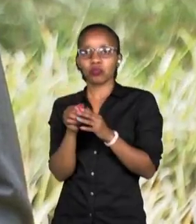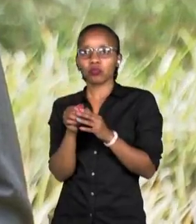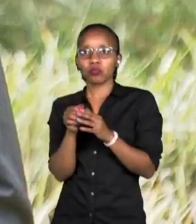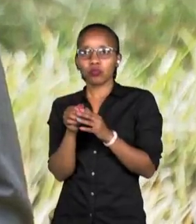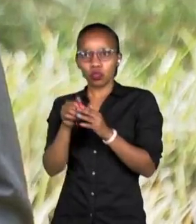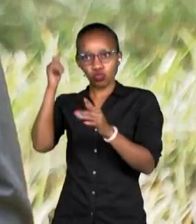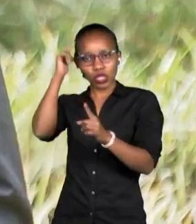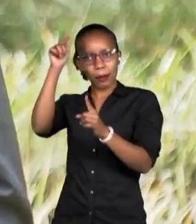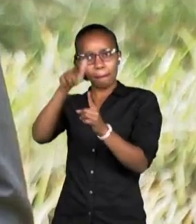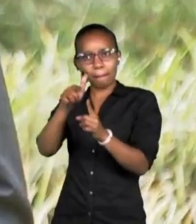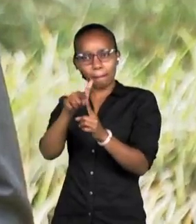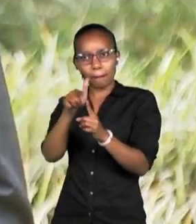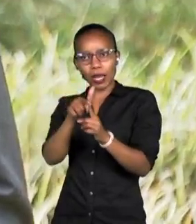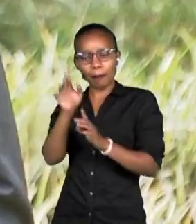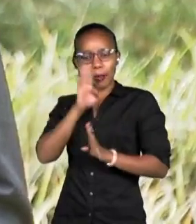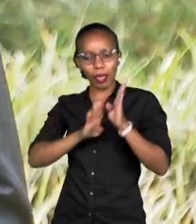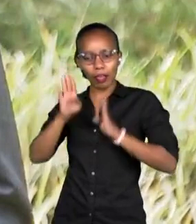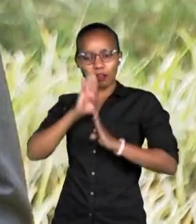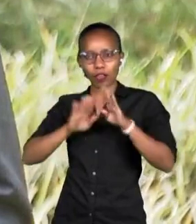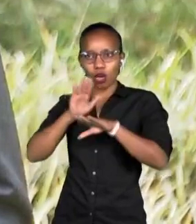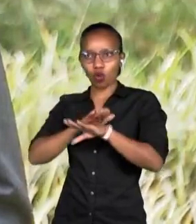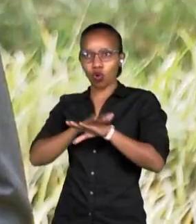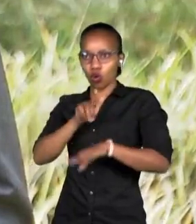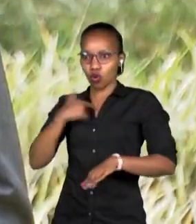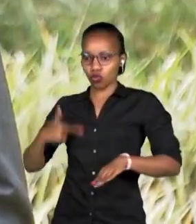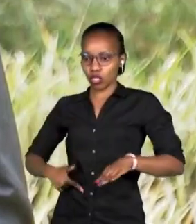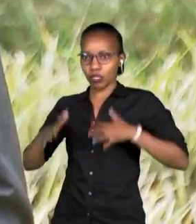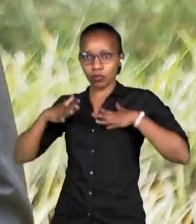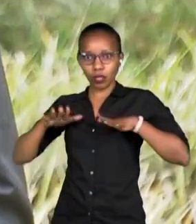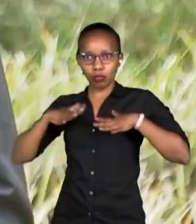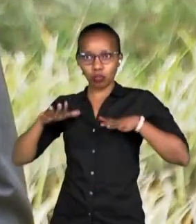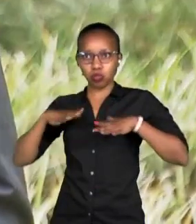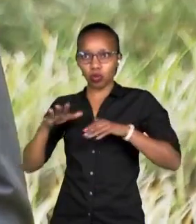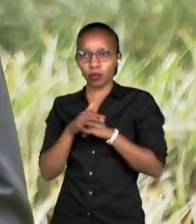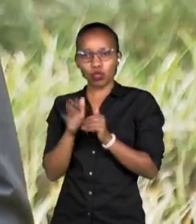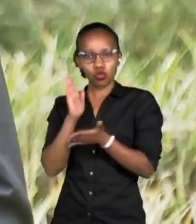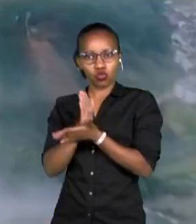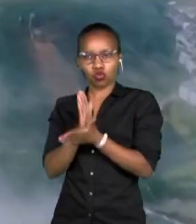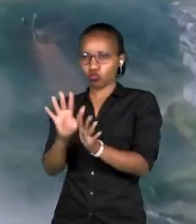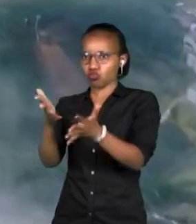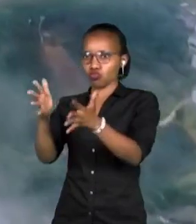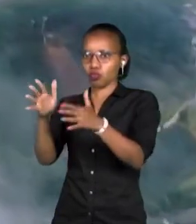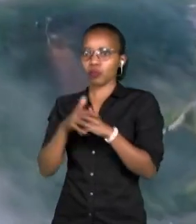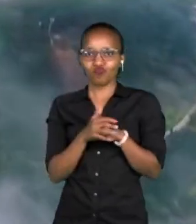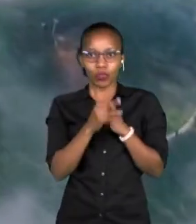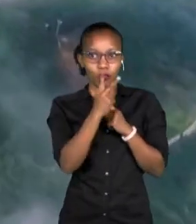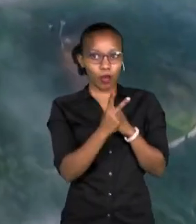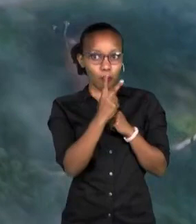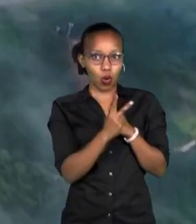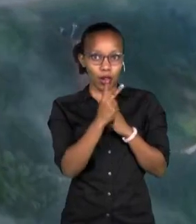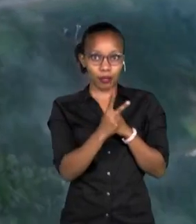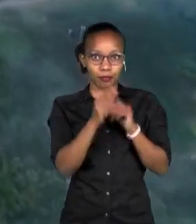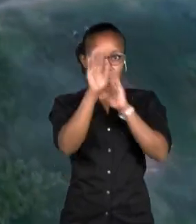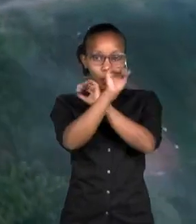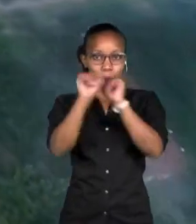the determination, the discipline of the Chinese people, and they deserve our congratulations. In late February,